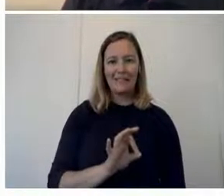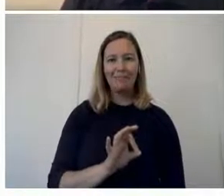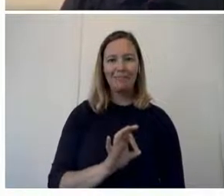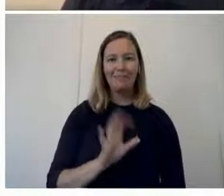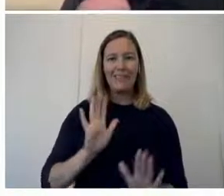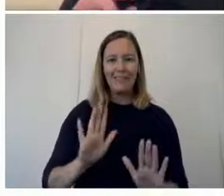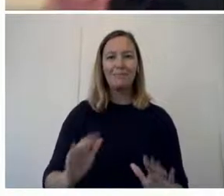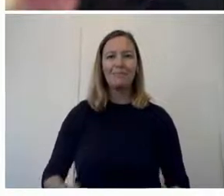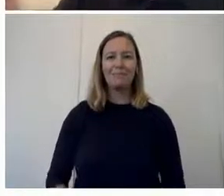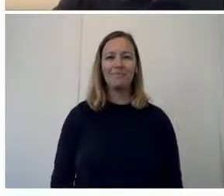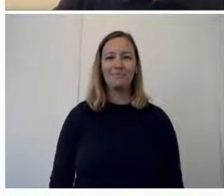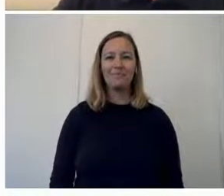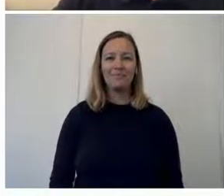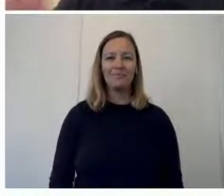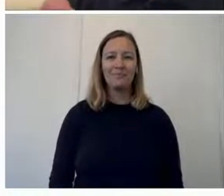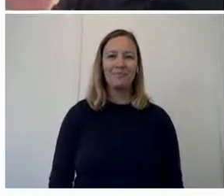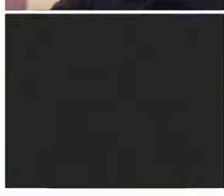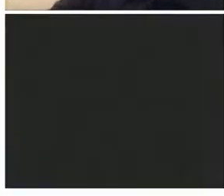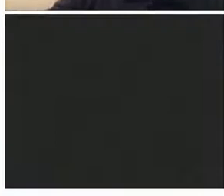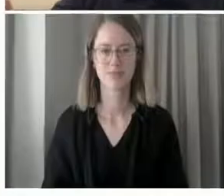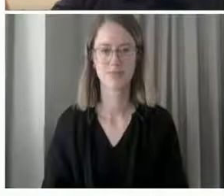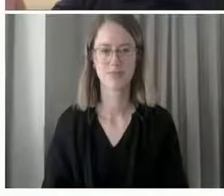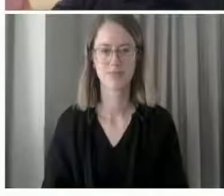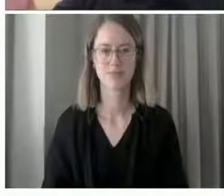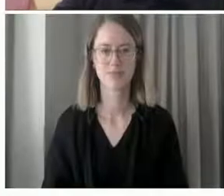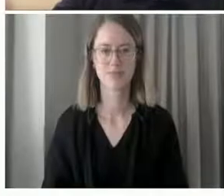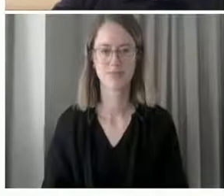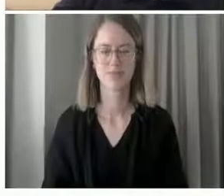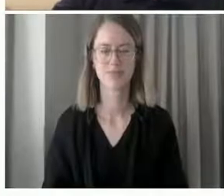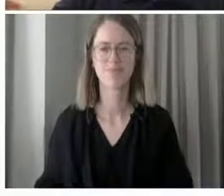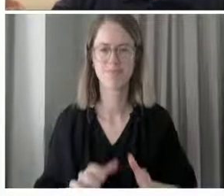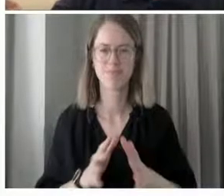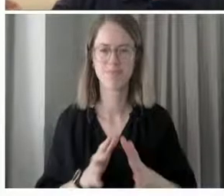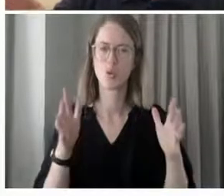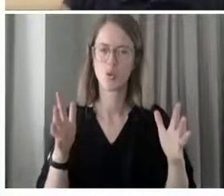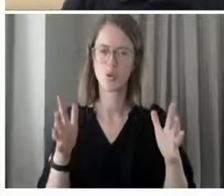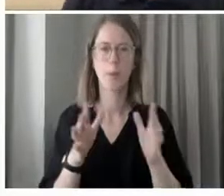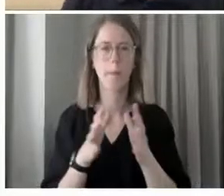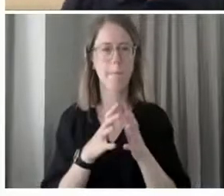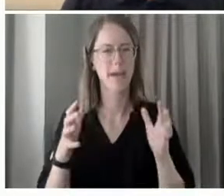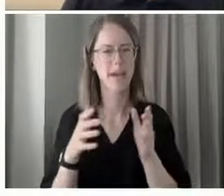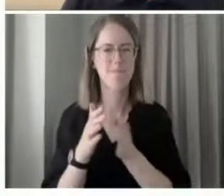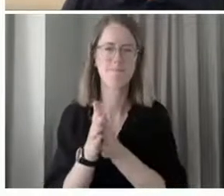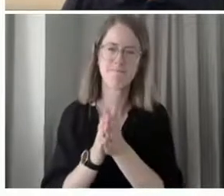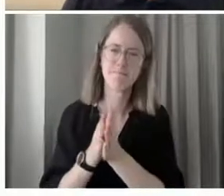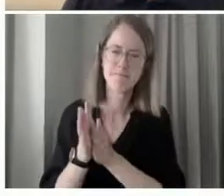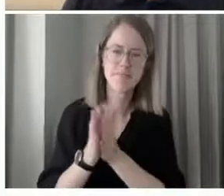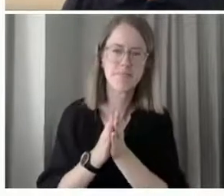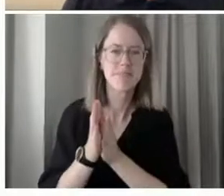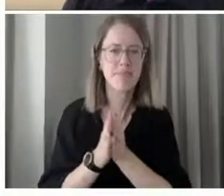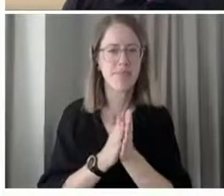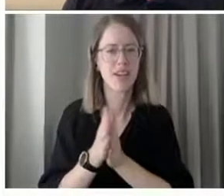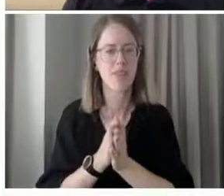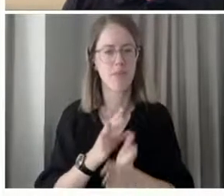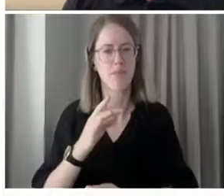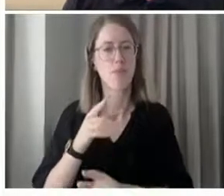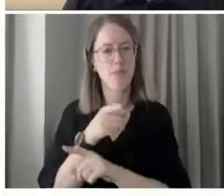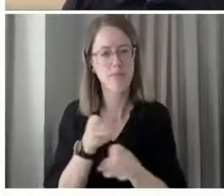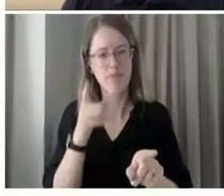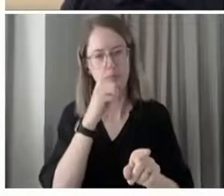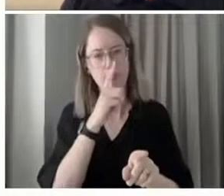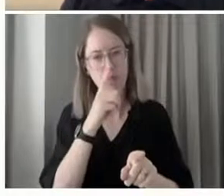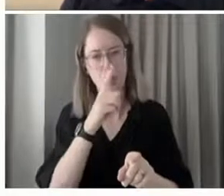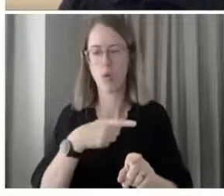12. So this is huge. This is an enormous driver for why these people are